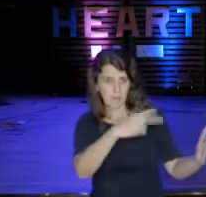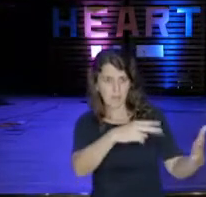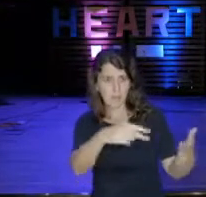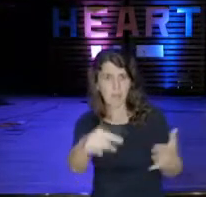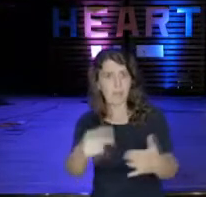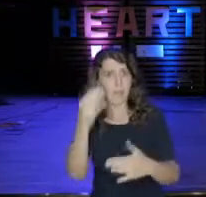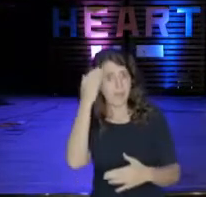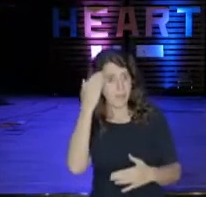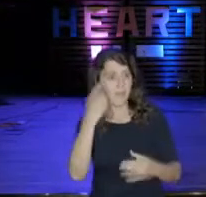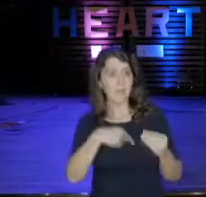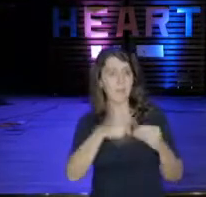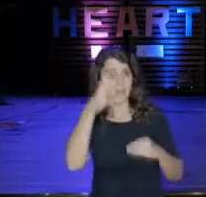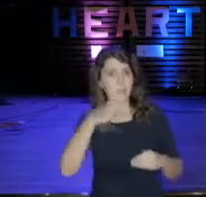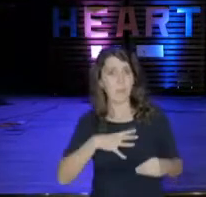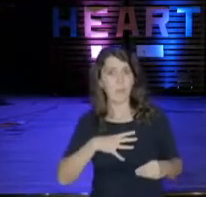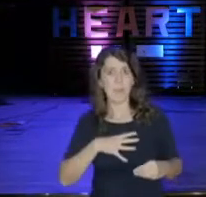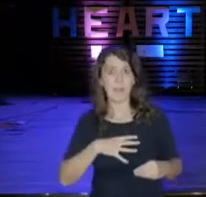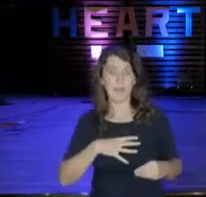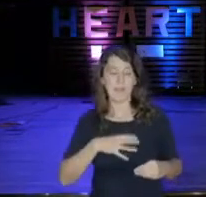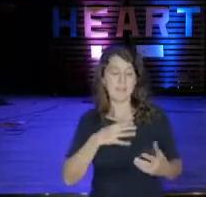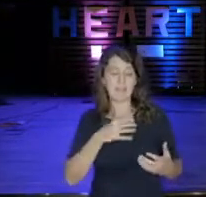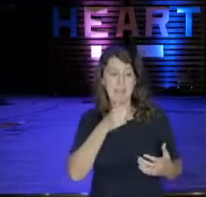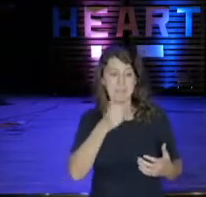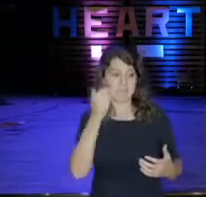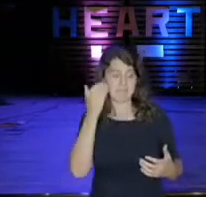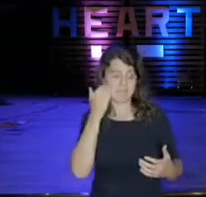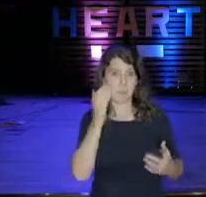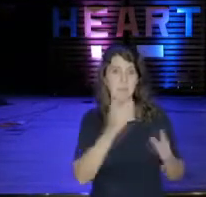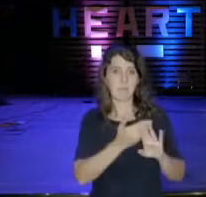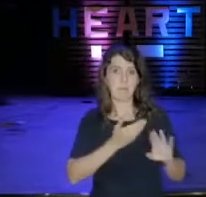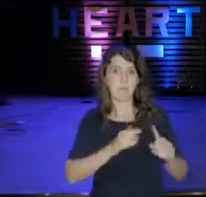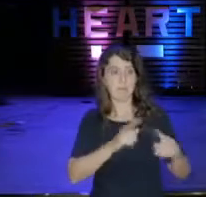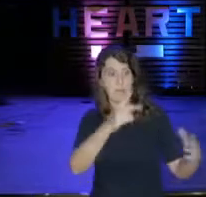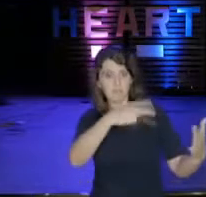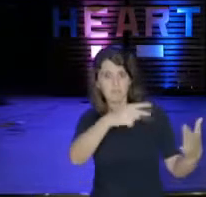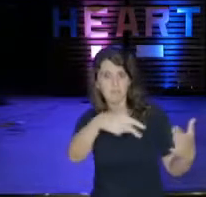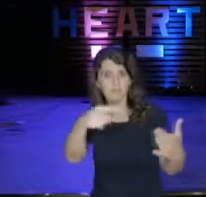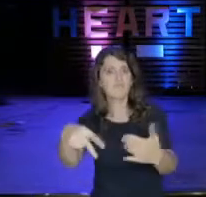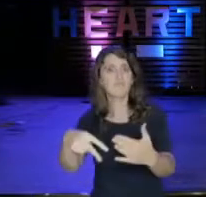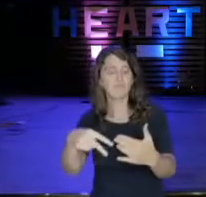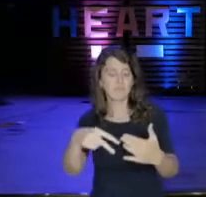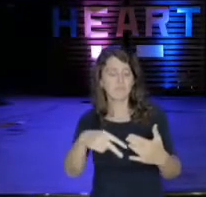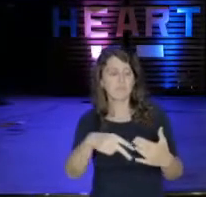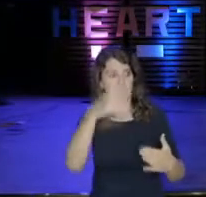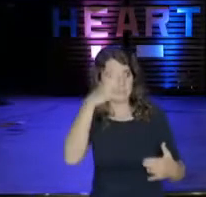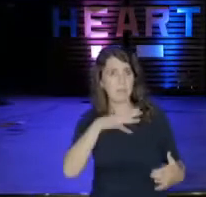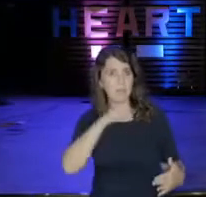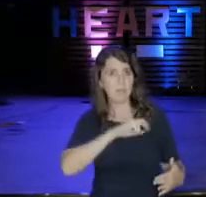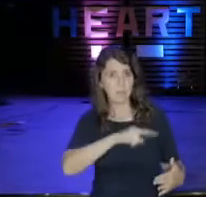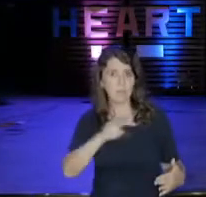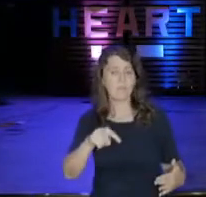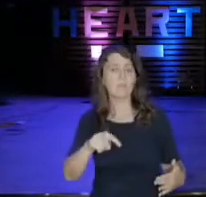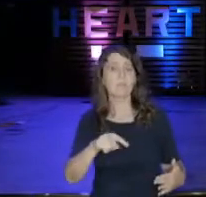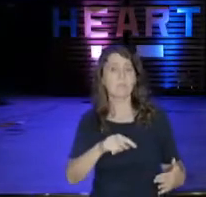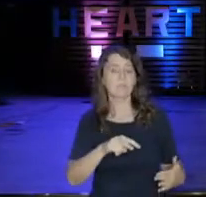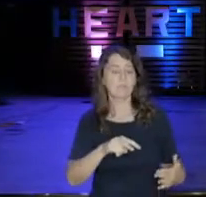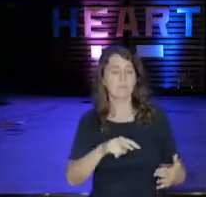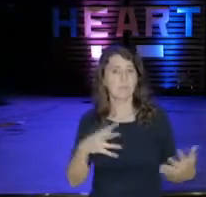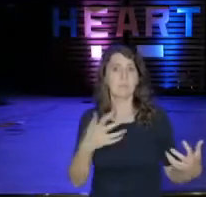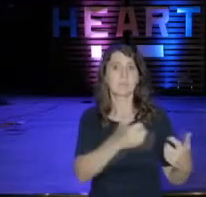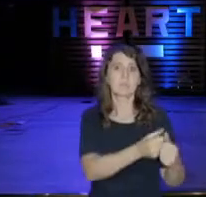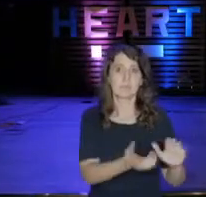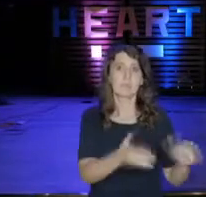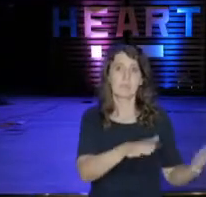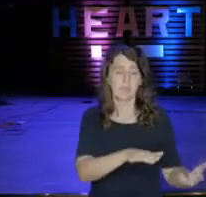this guy because I didn't know him before, but I read about this man, this young 22-year-old man that crashed and